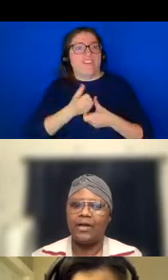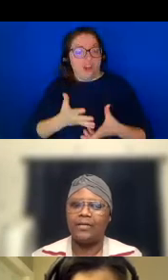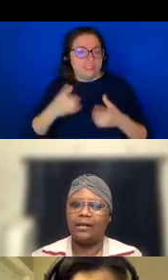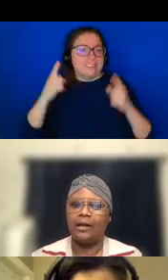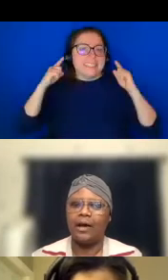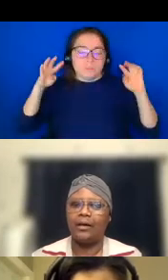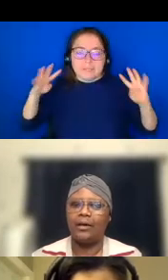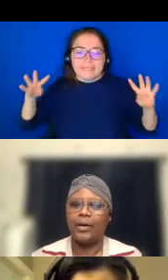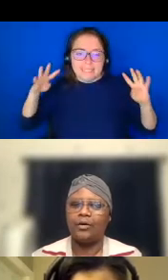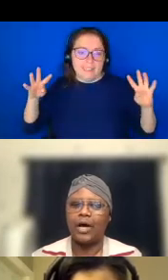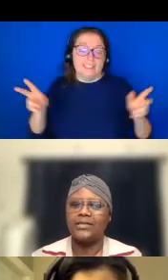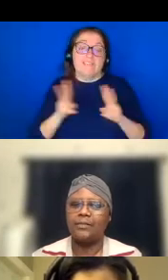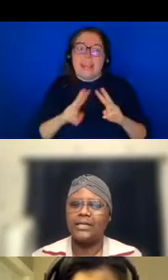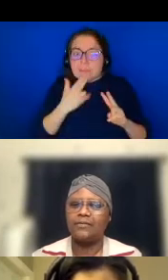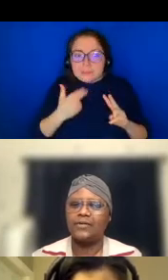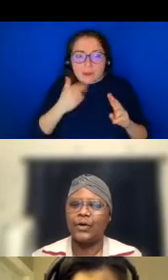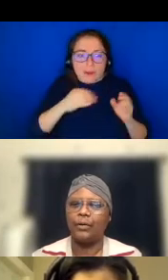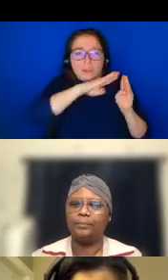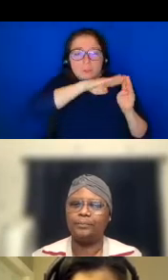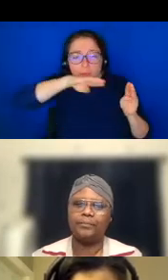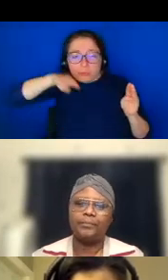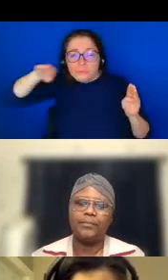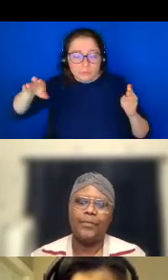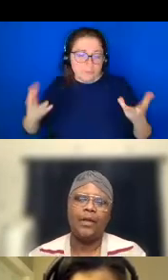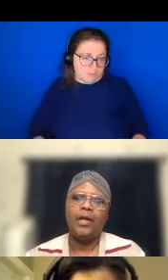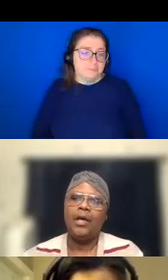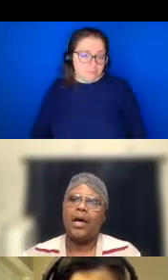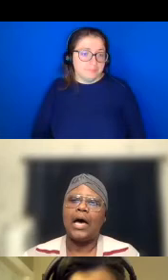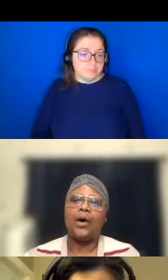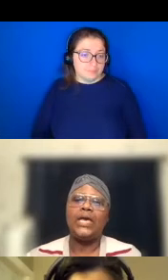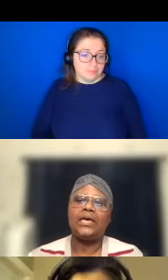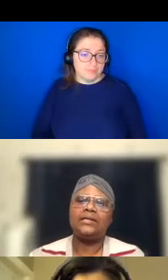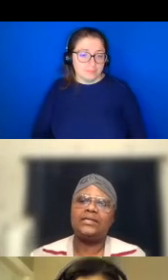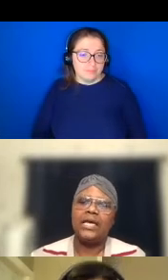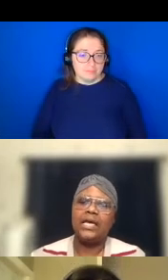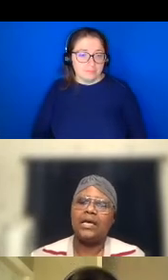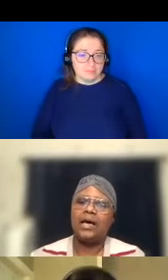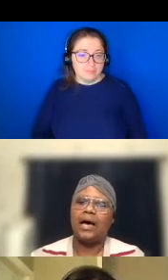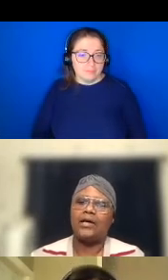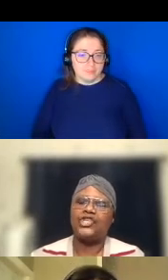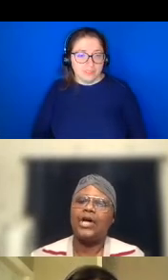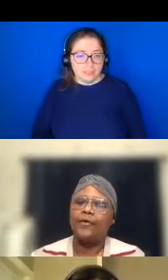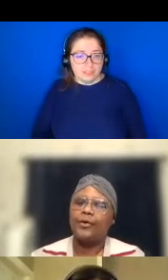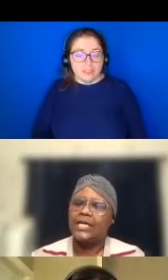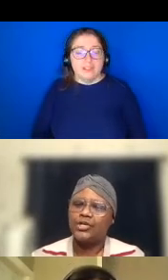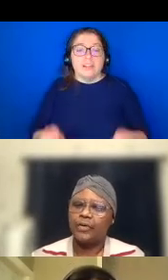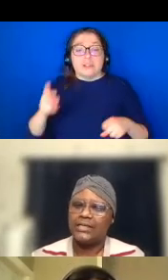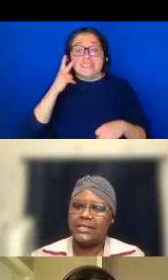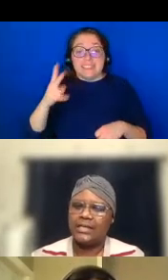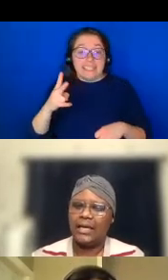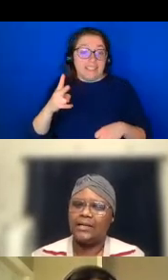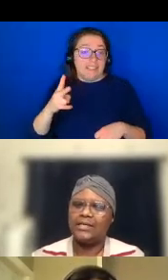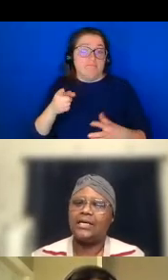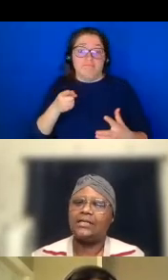very thin line going across the base of the skull. We can see sharp force injuries.